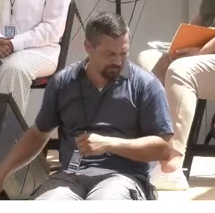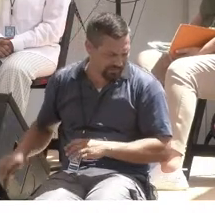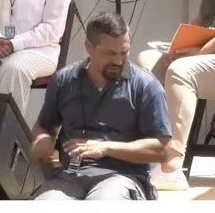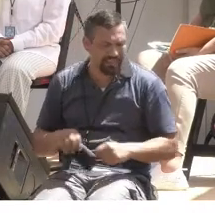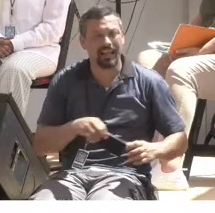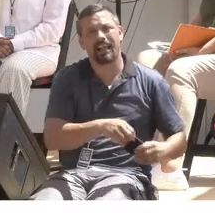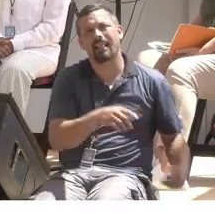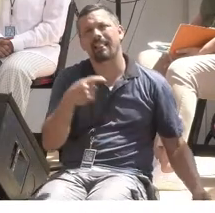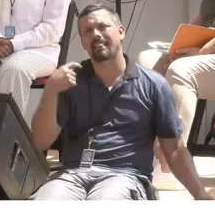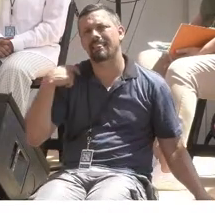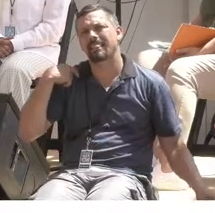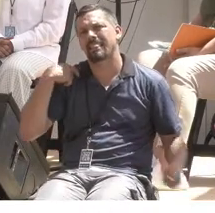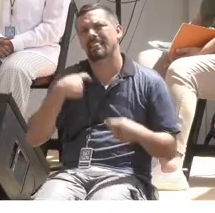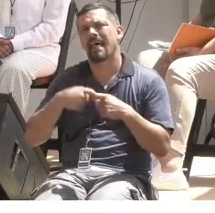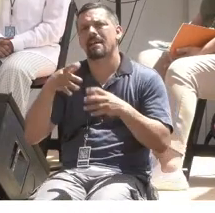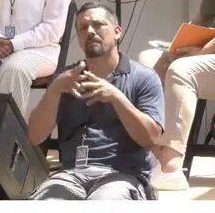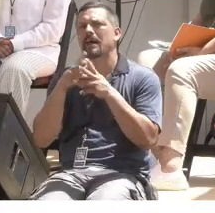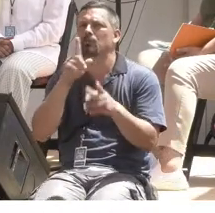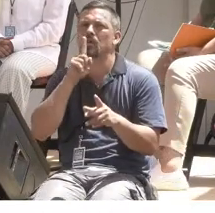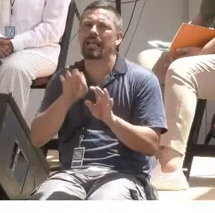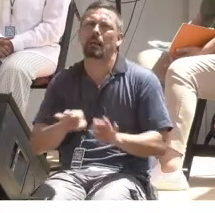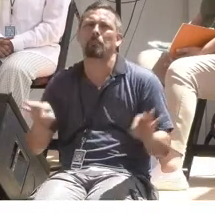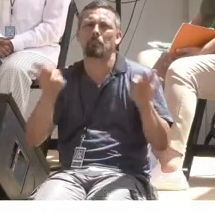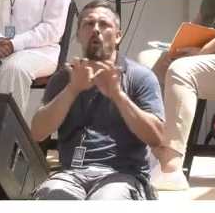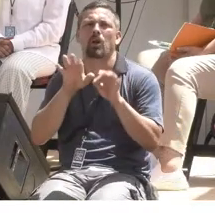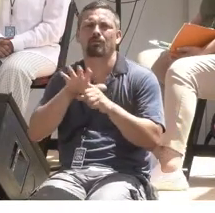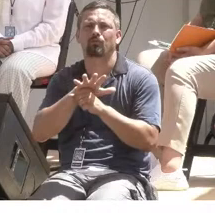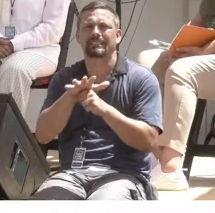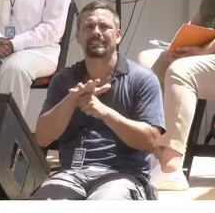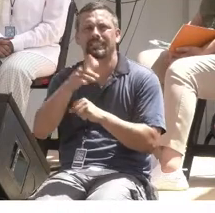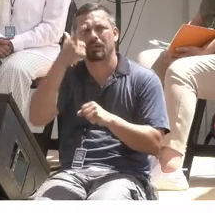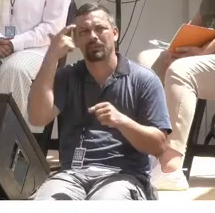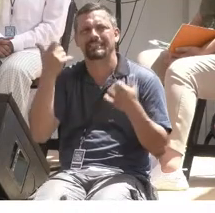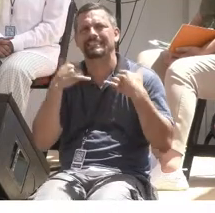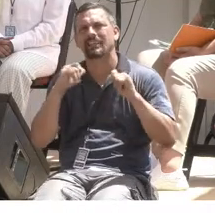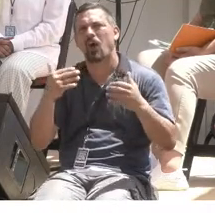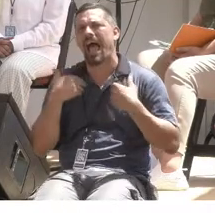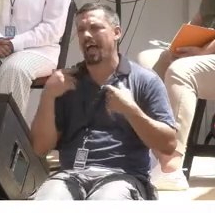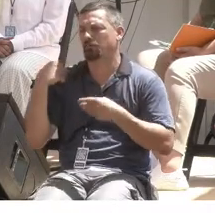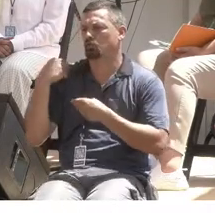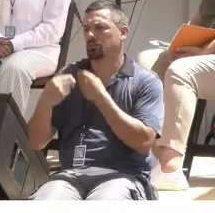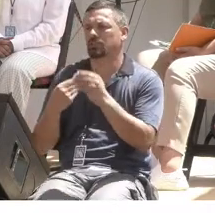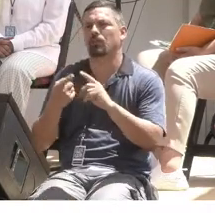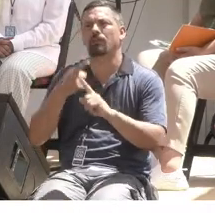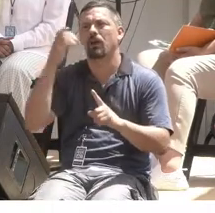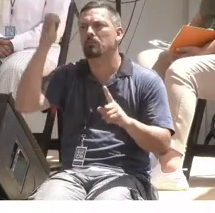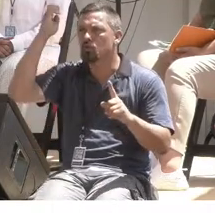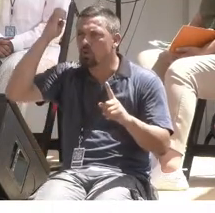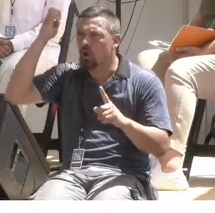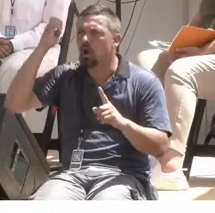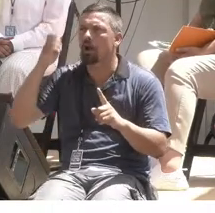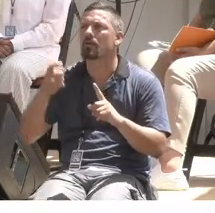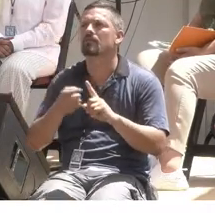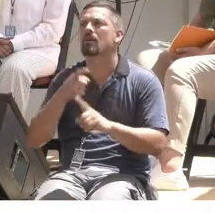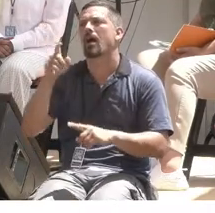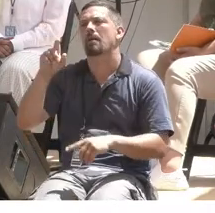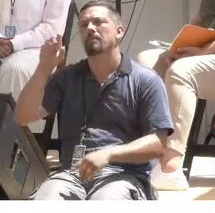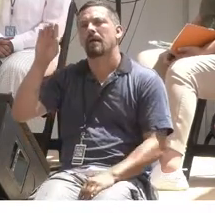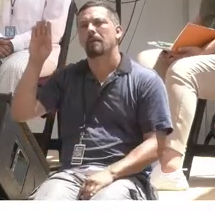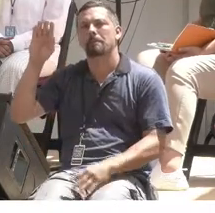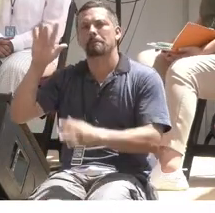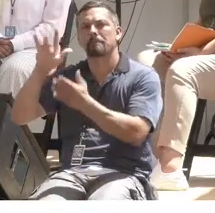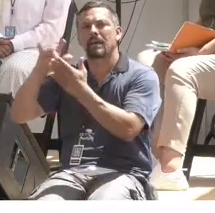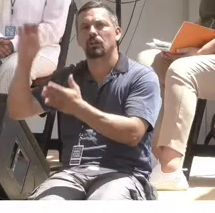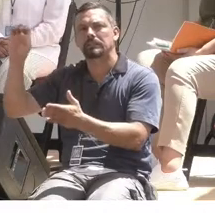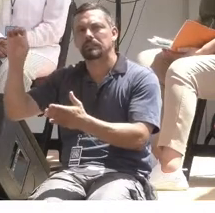very important region because it has some of the, like, it still has craft traditions from Europe and from the Middle East sometimes, and